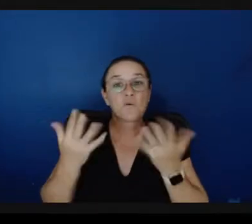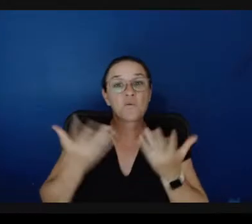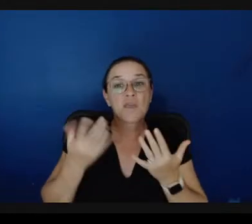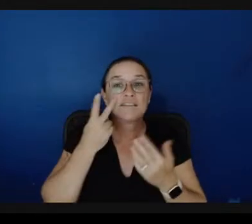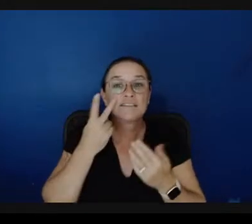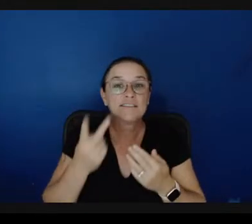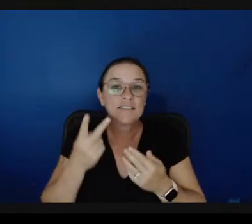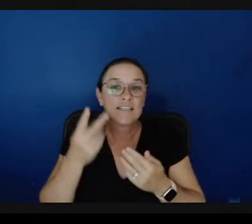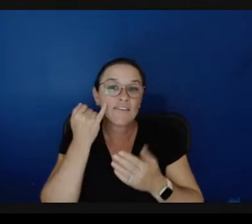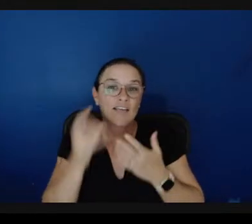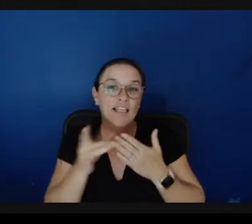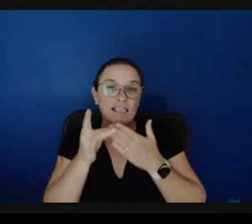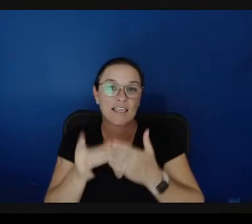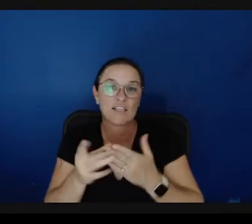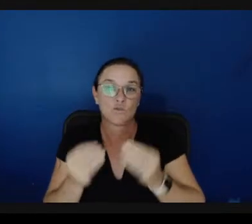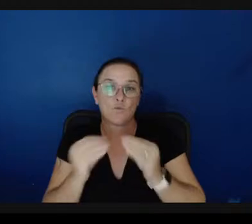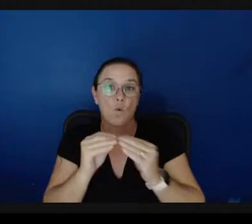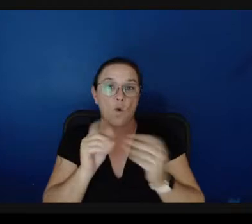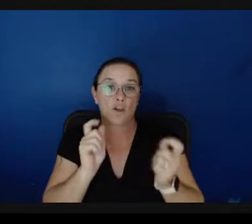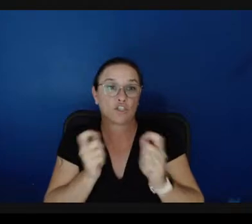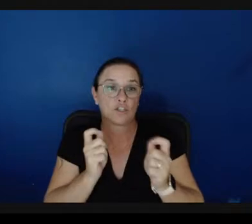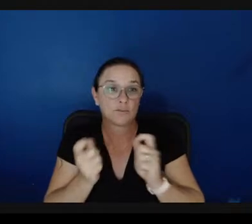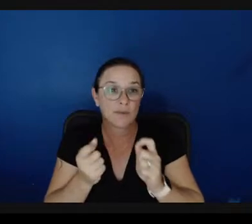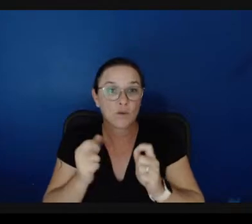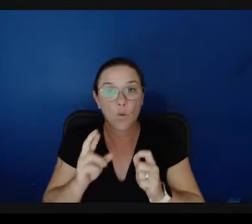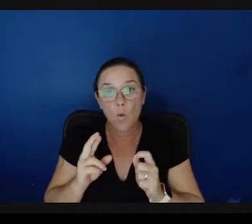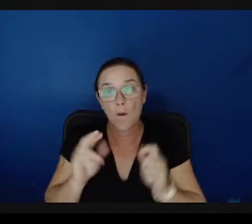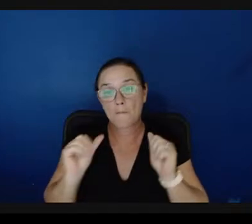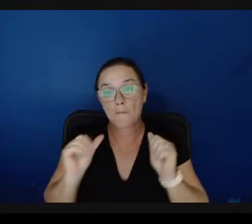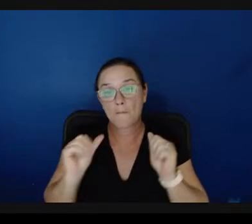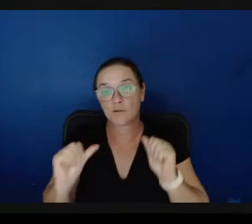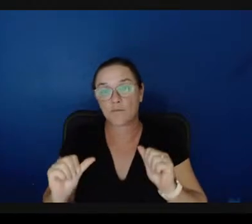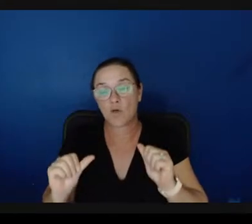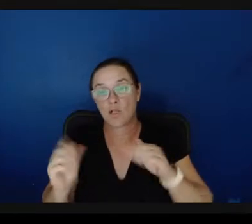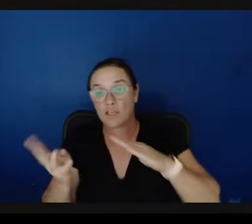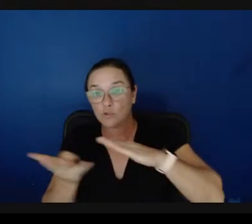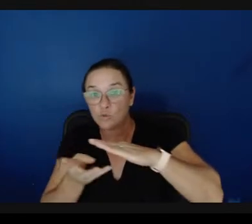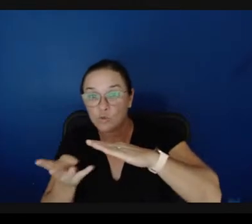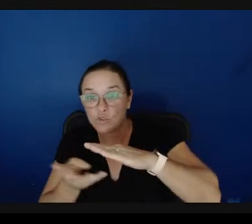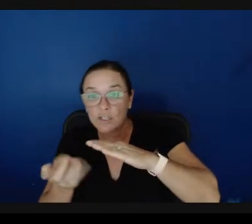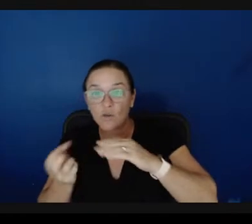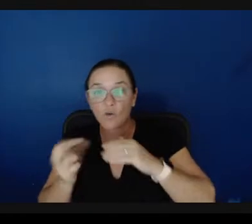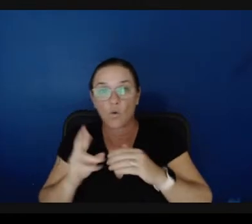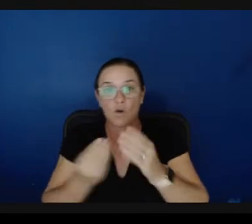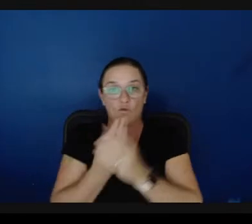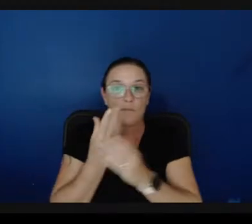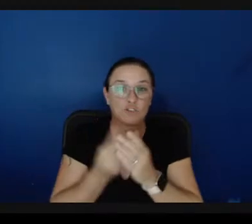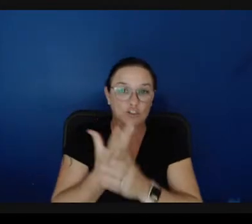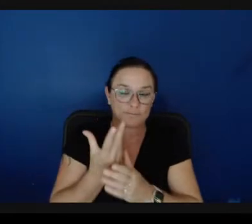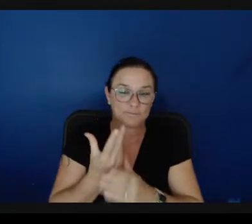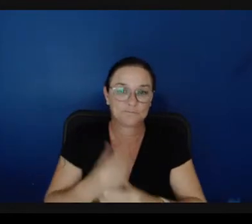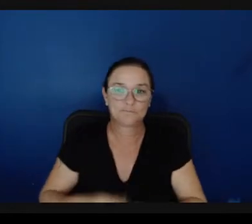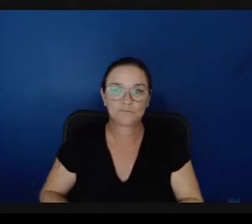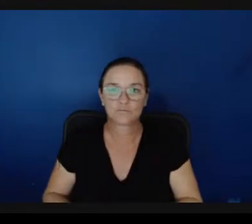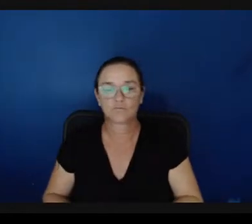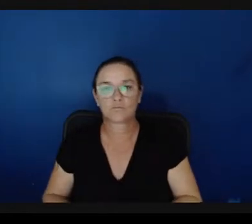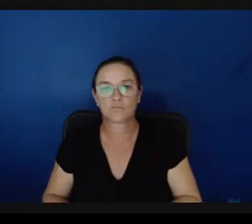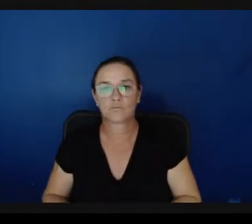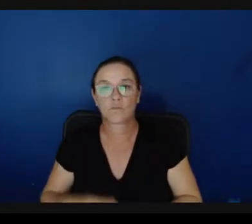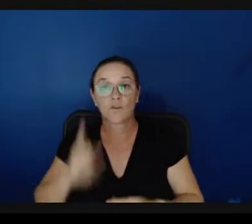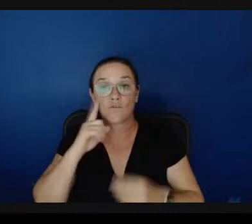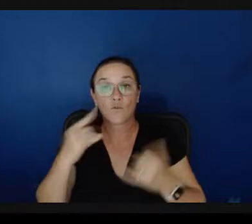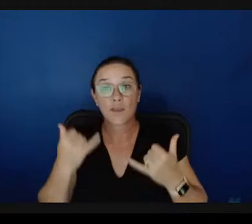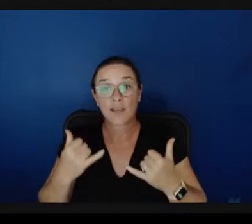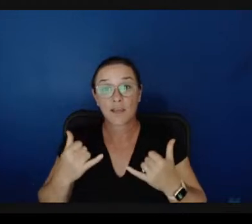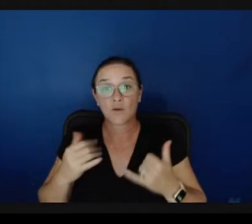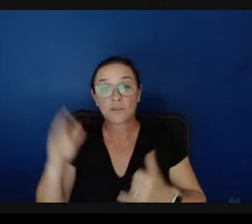to further adjustments or potentially intrusions or eruptions in the future. But for now, it seems